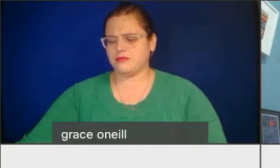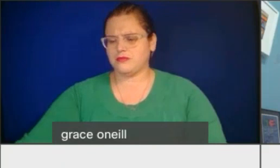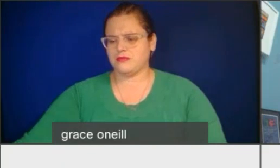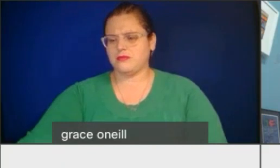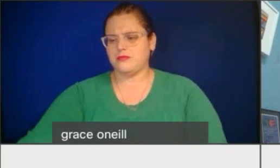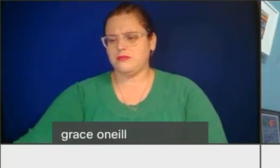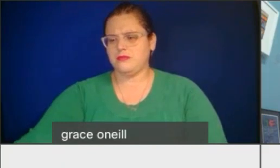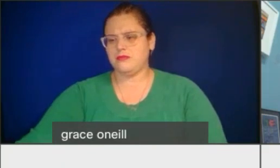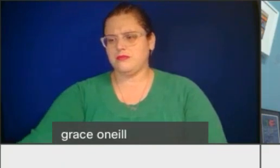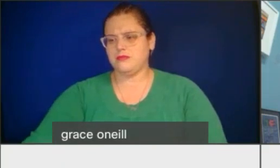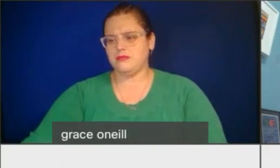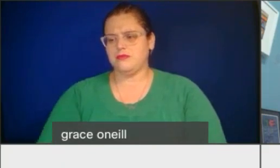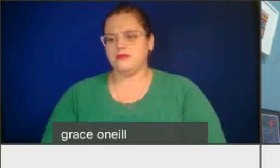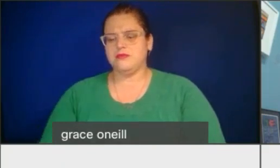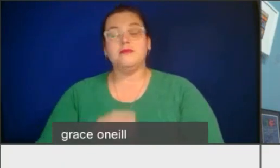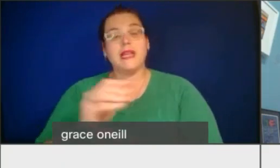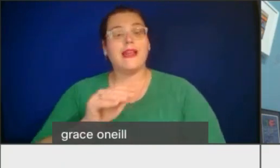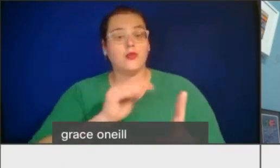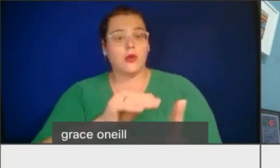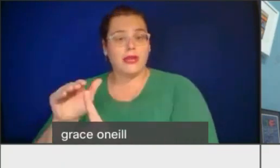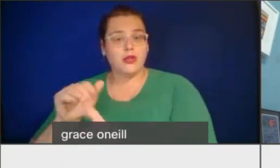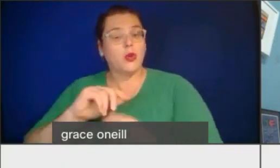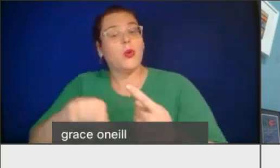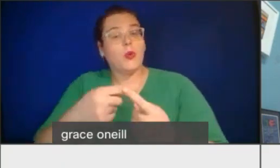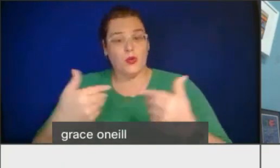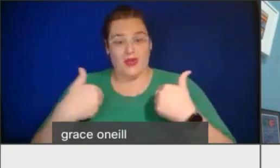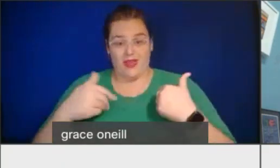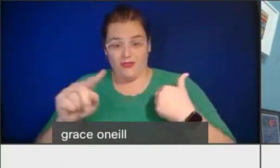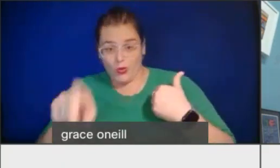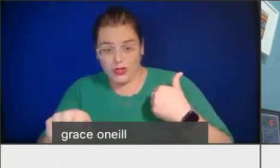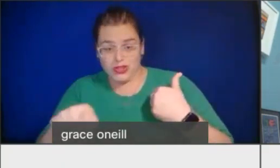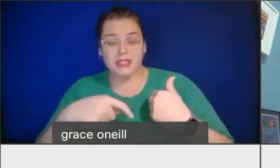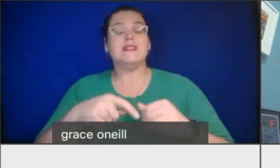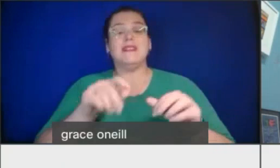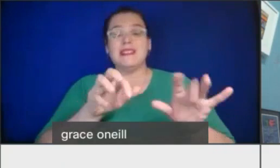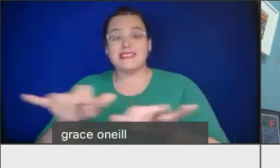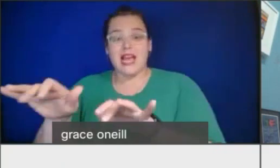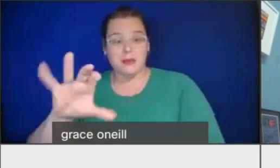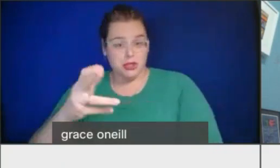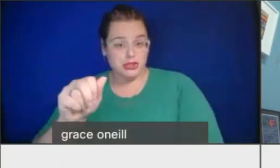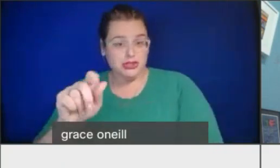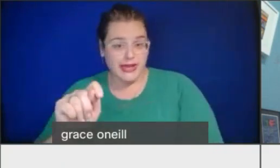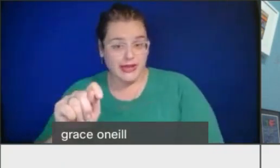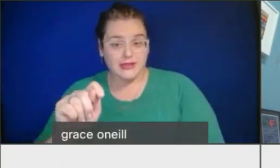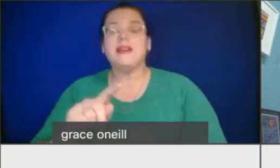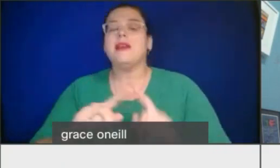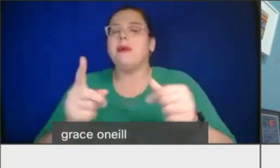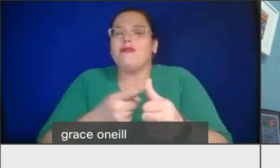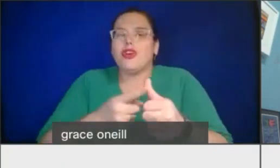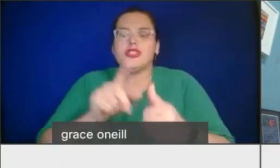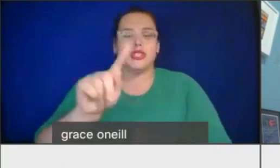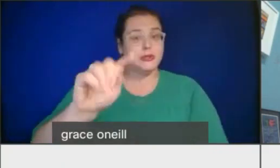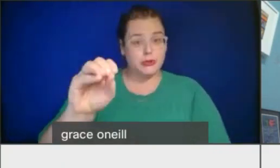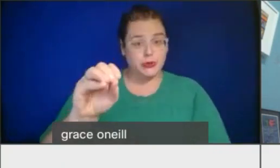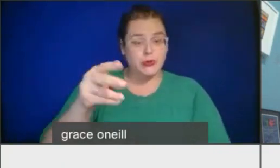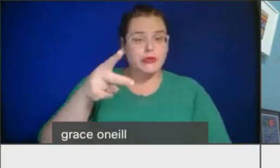And as a reminder, if you have a question, make sure that you type it to everyone so that we will be able to see it.